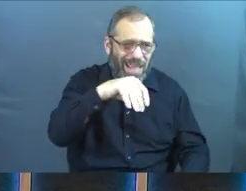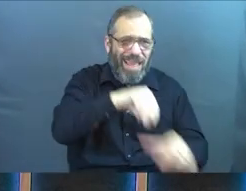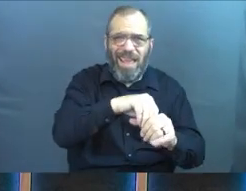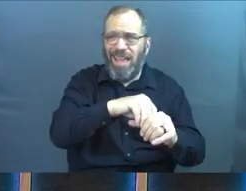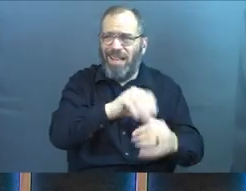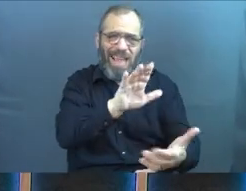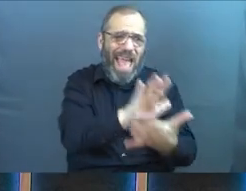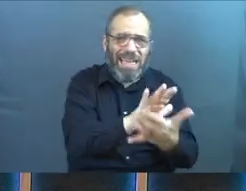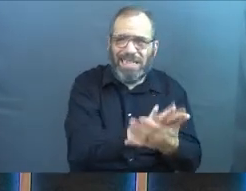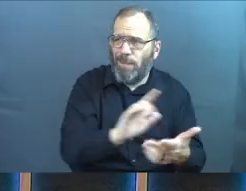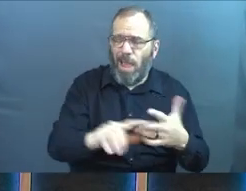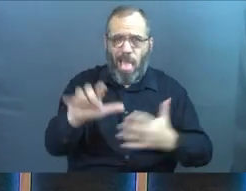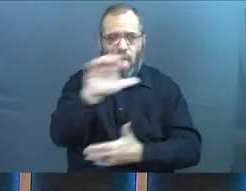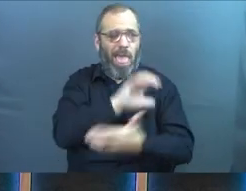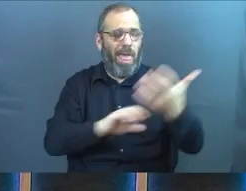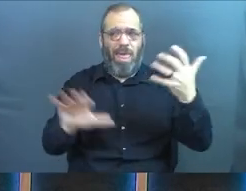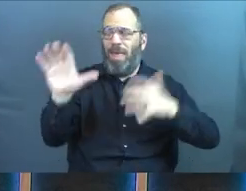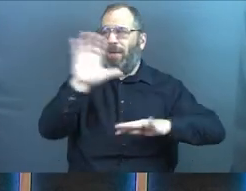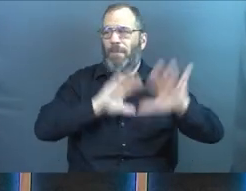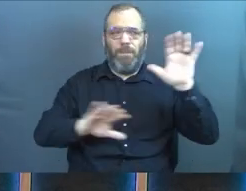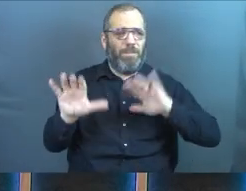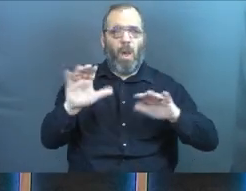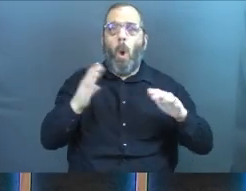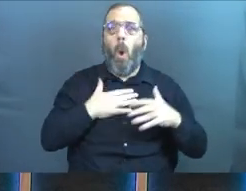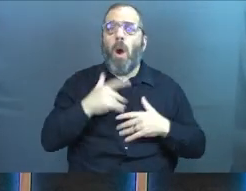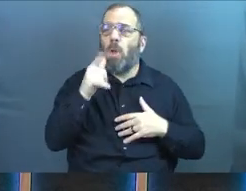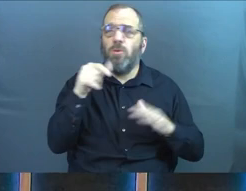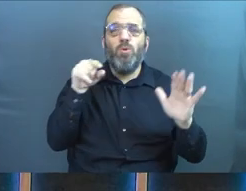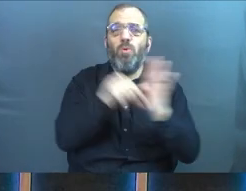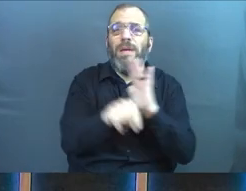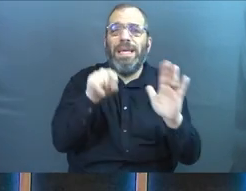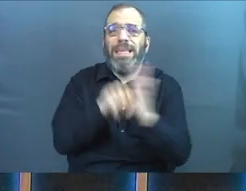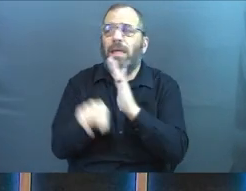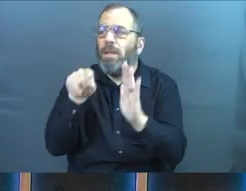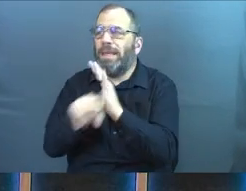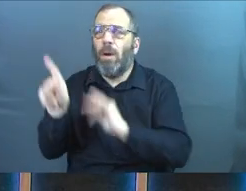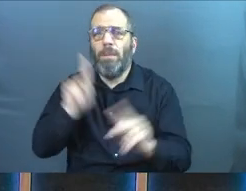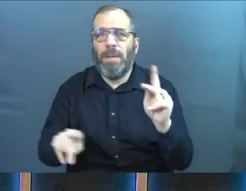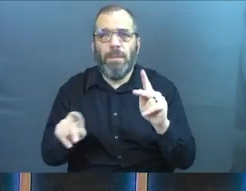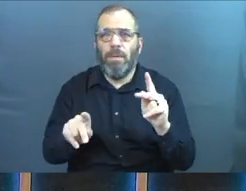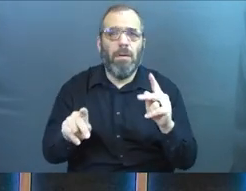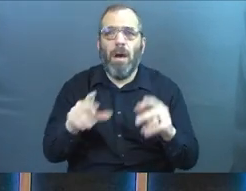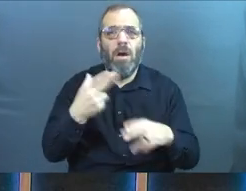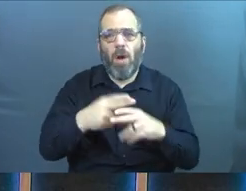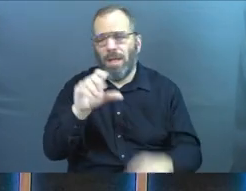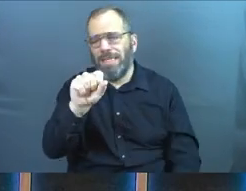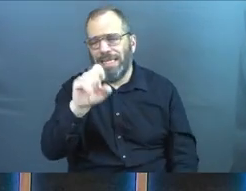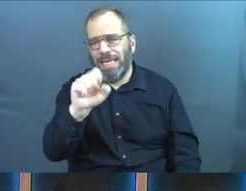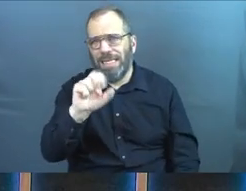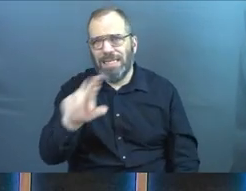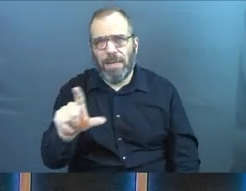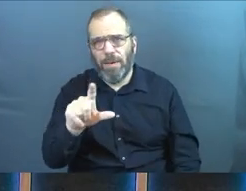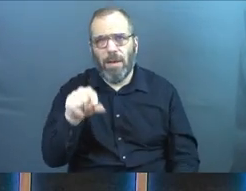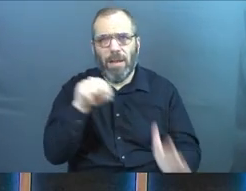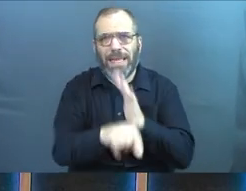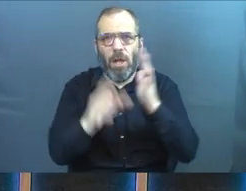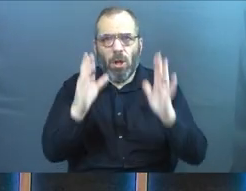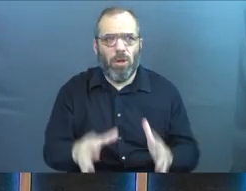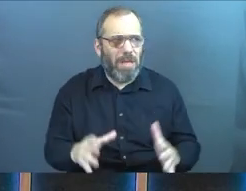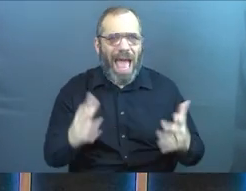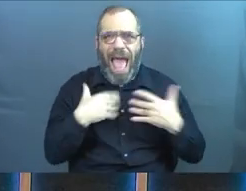academia and confuse us? Where in the world did we get serial killers? Where in the world did all this highly organized evil come against